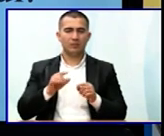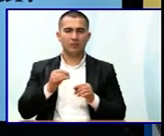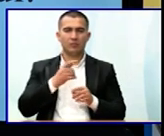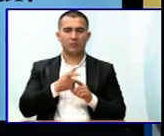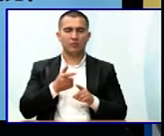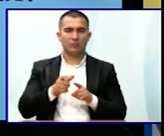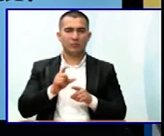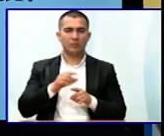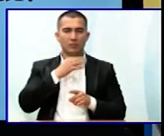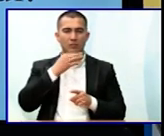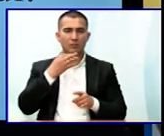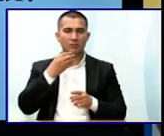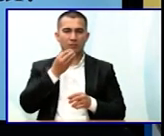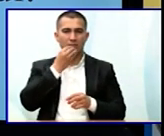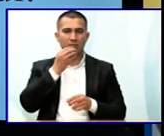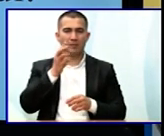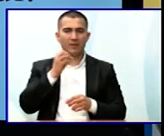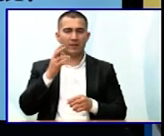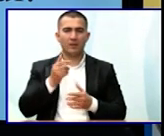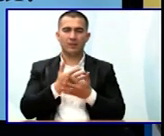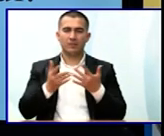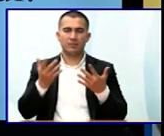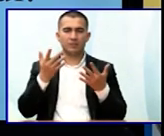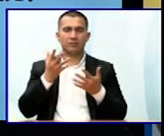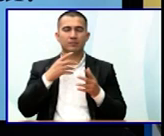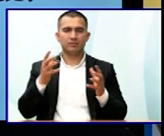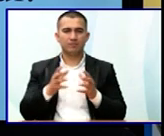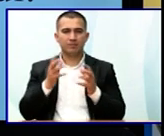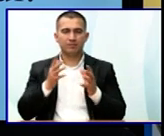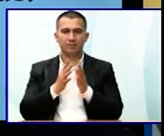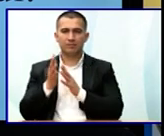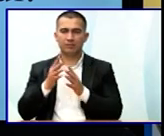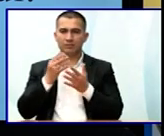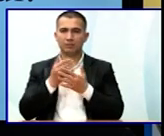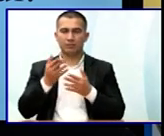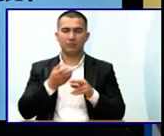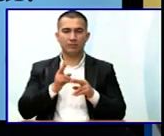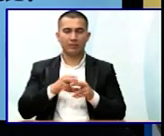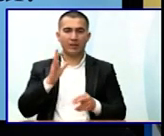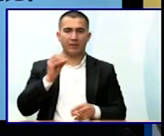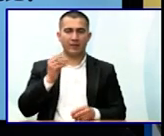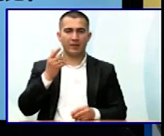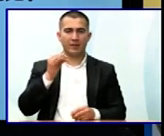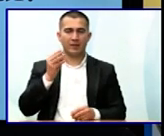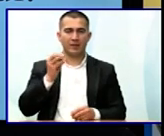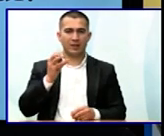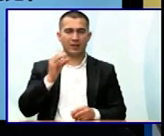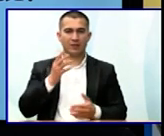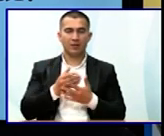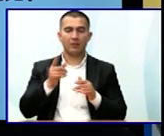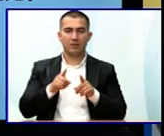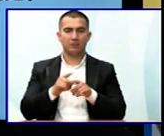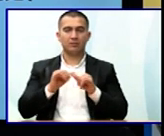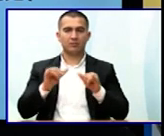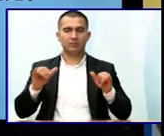olishimiz, yaxshi sifatli navlarni saqlab qolish uchun ham mana shu vegetativ usulda ko'paytirish